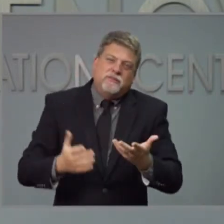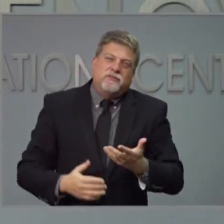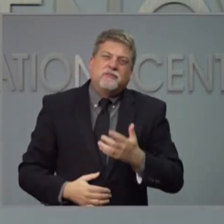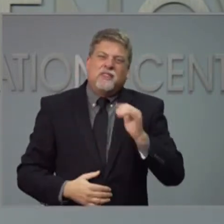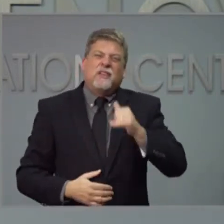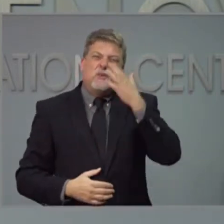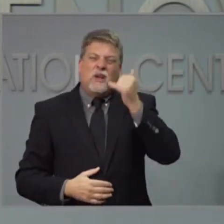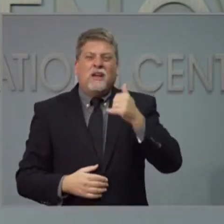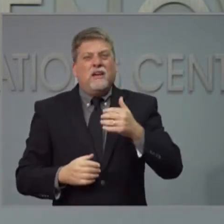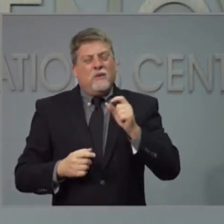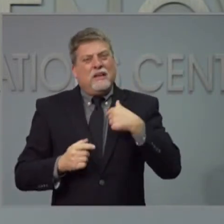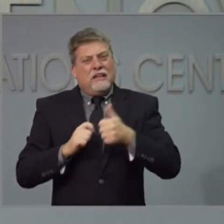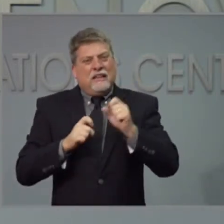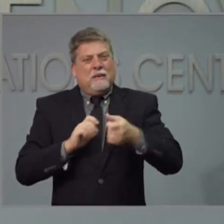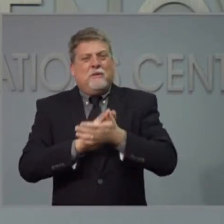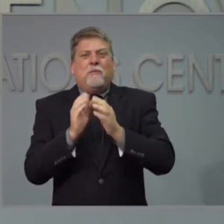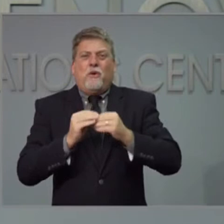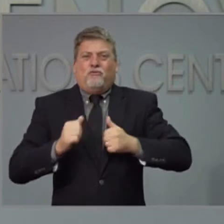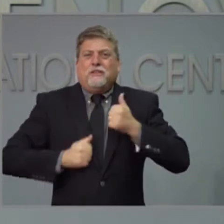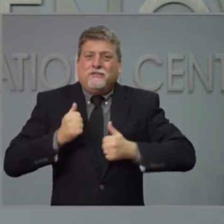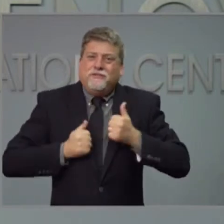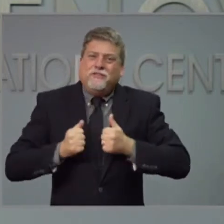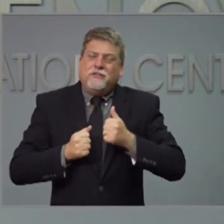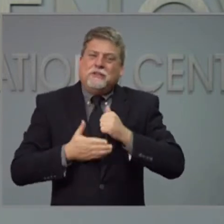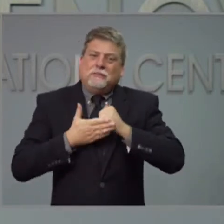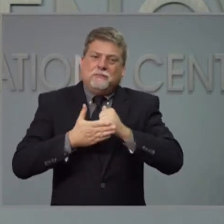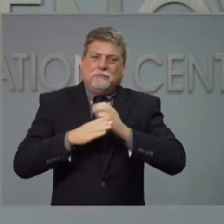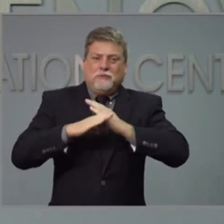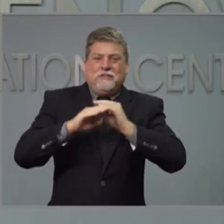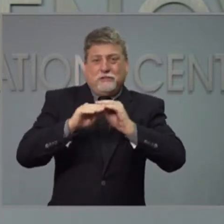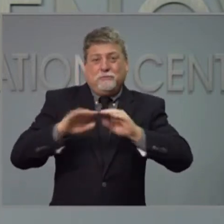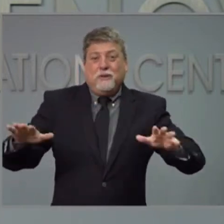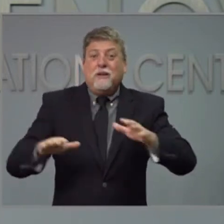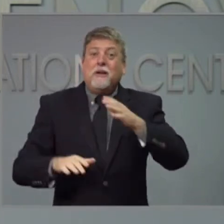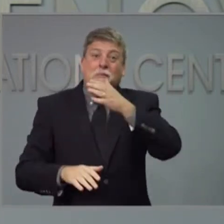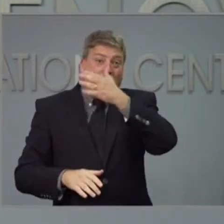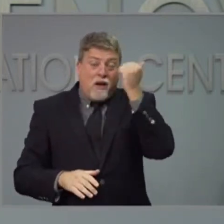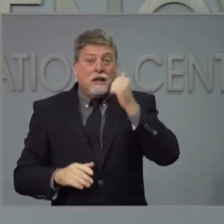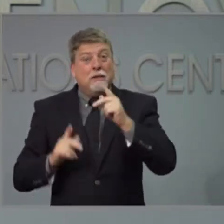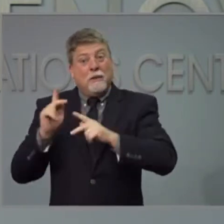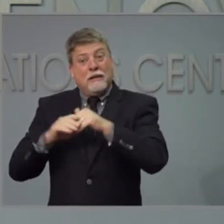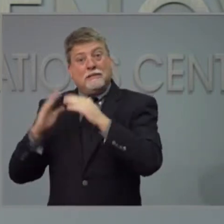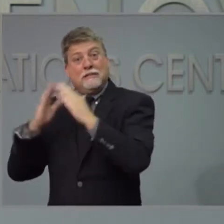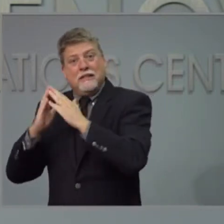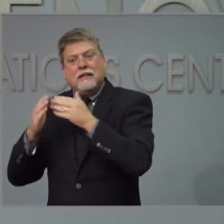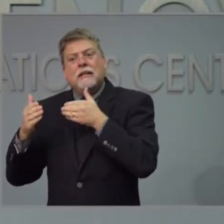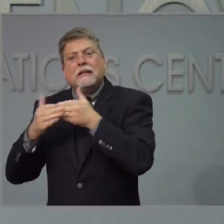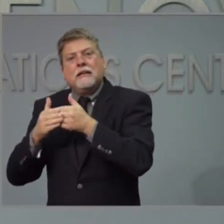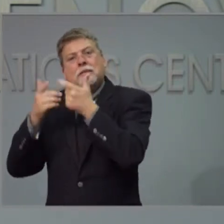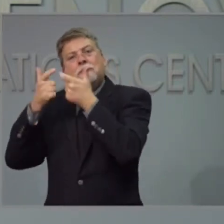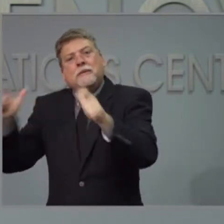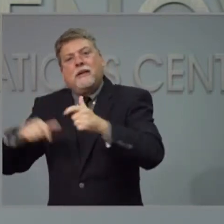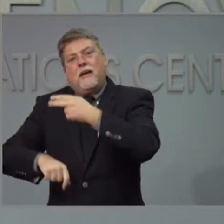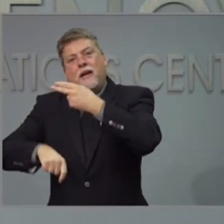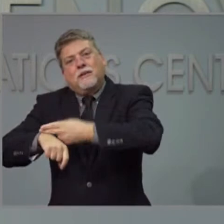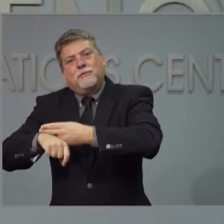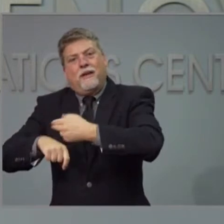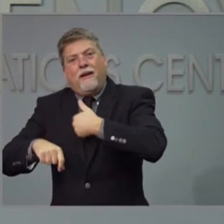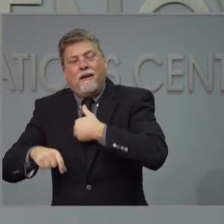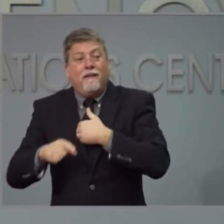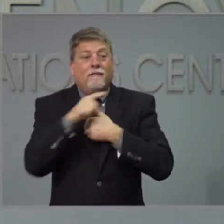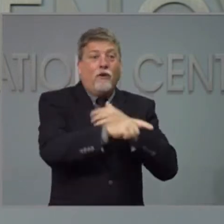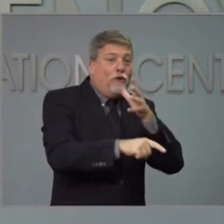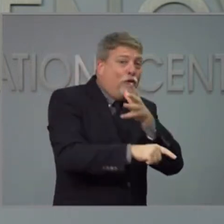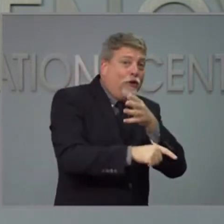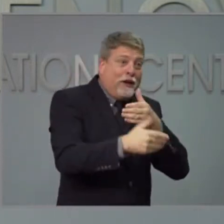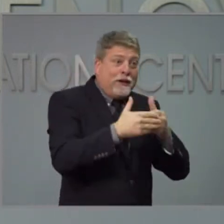that healthcare is more difficult to access as it is in rural communities because hospitals are smaller and there's less resources there. So time for us